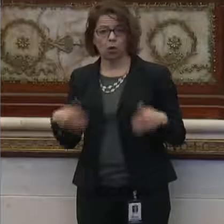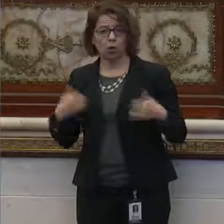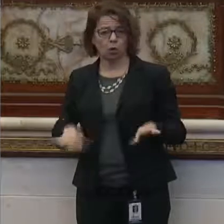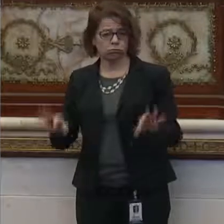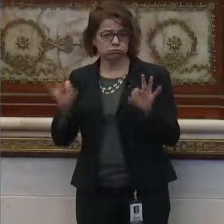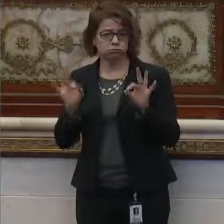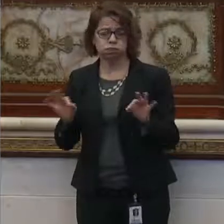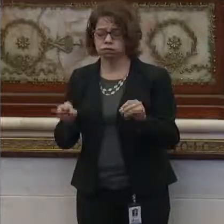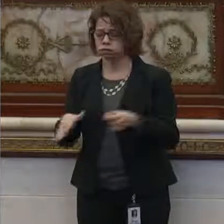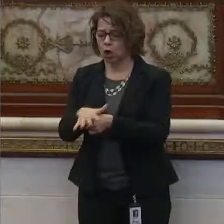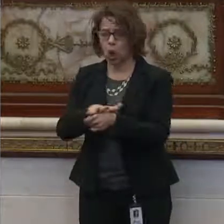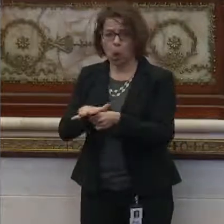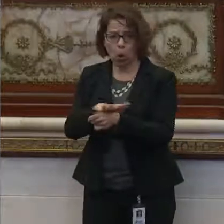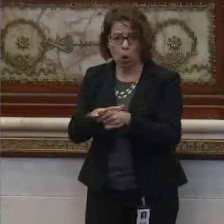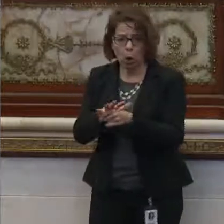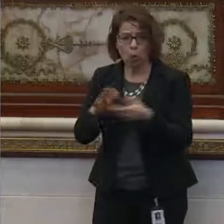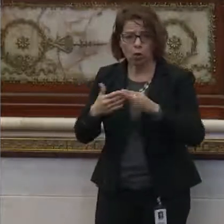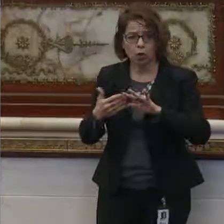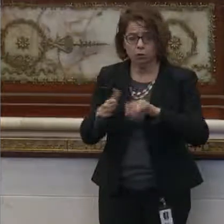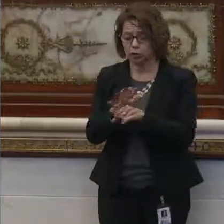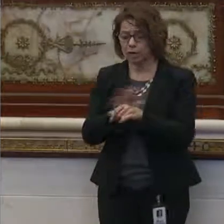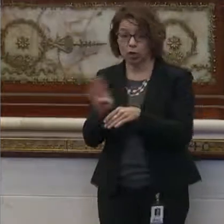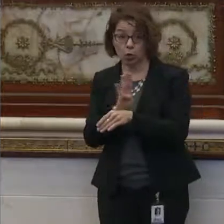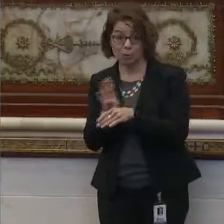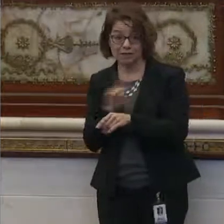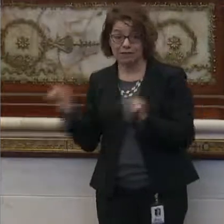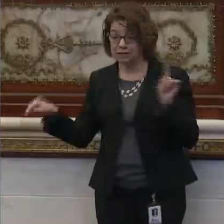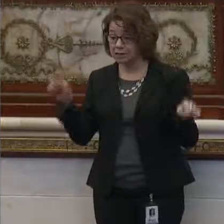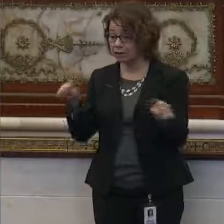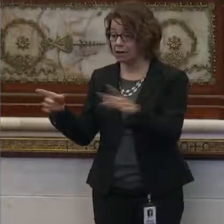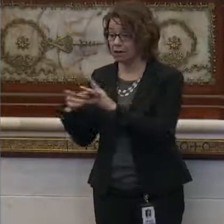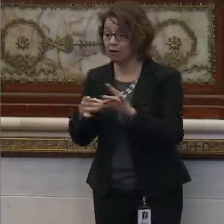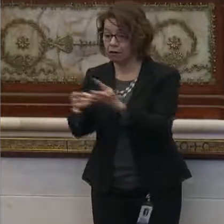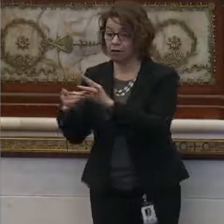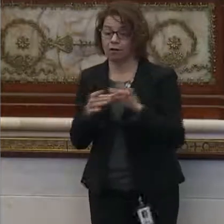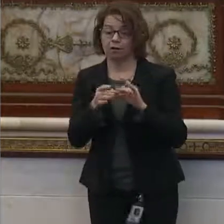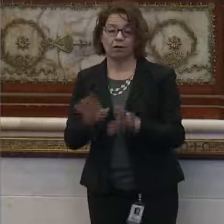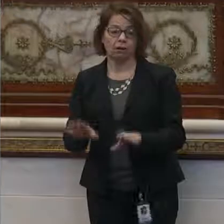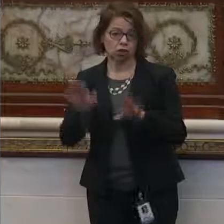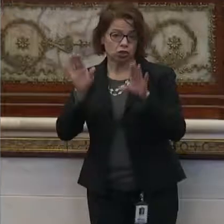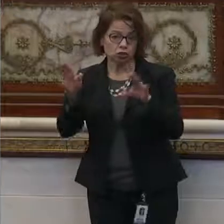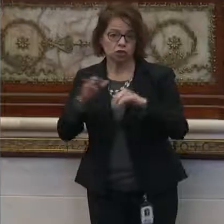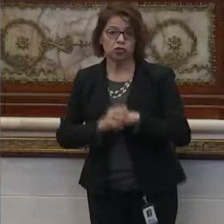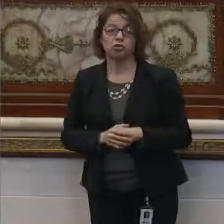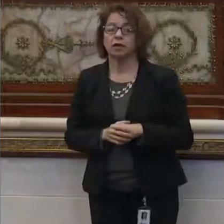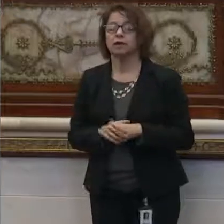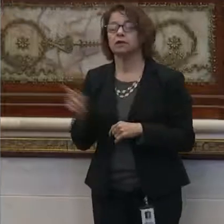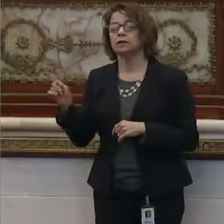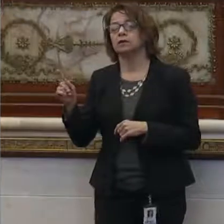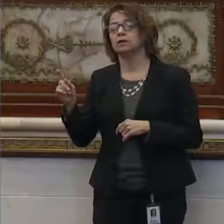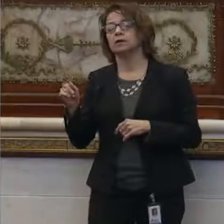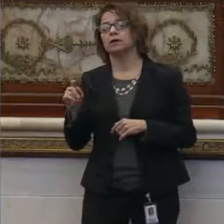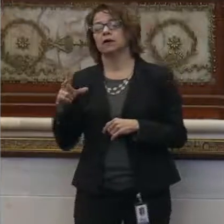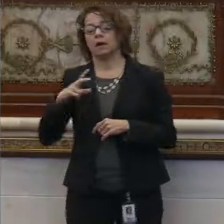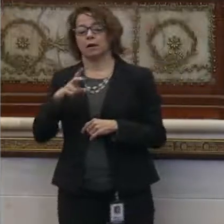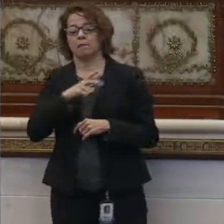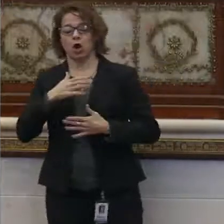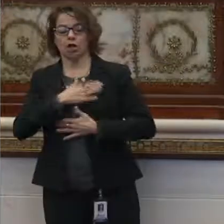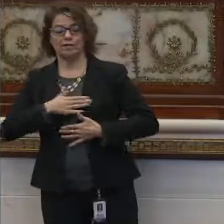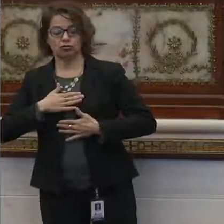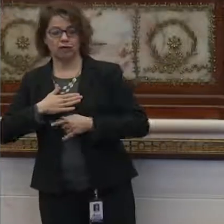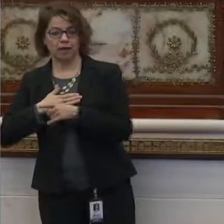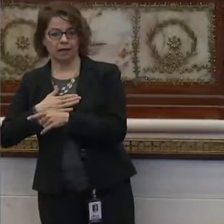members, it just ends up being such a great partnership. Yeah, and maybe can Parks and Rec speak to how